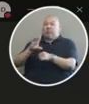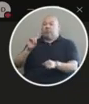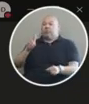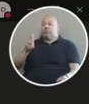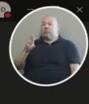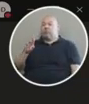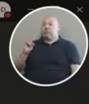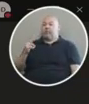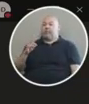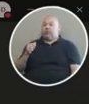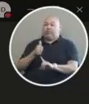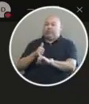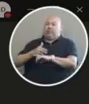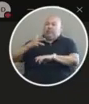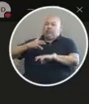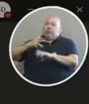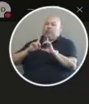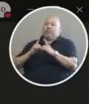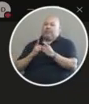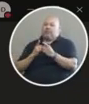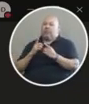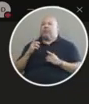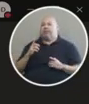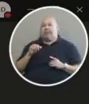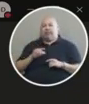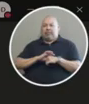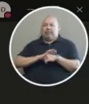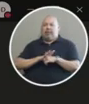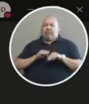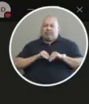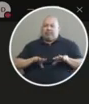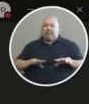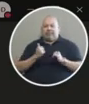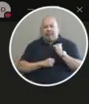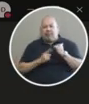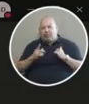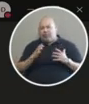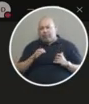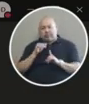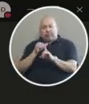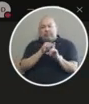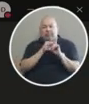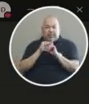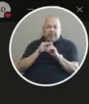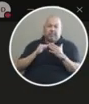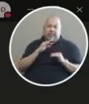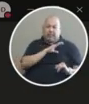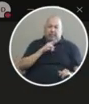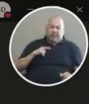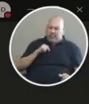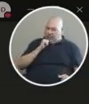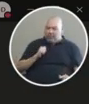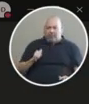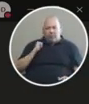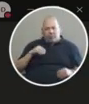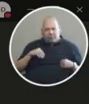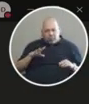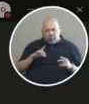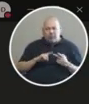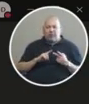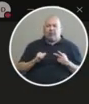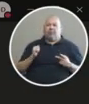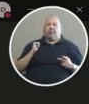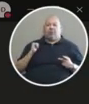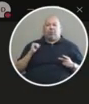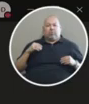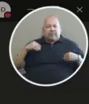is historic. This virus is affecting all of us, and I want to remind the council that I will not move from my house. I will